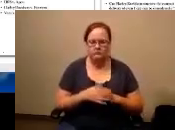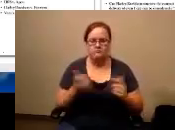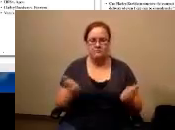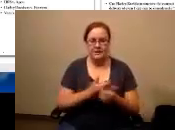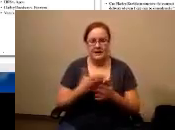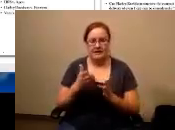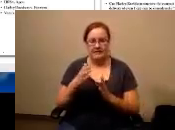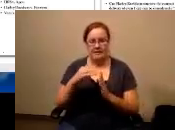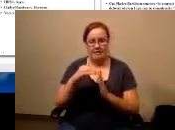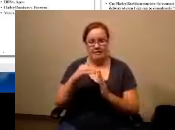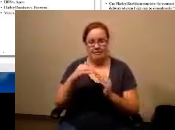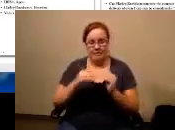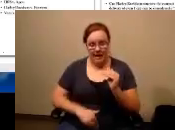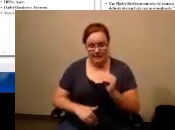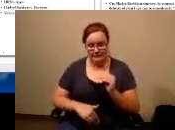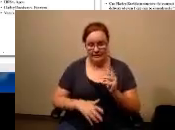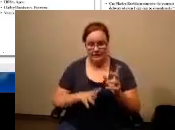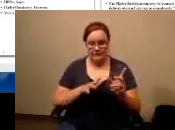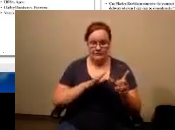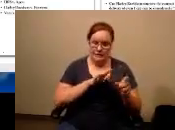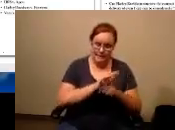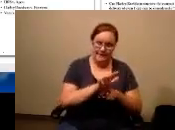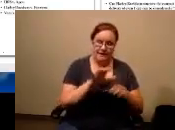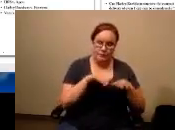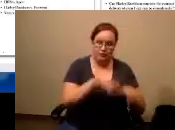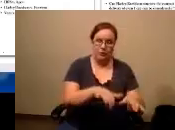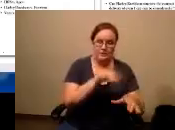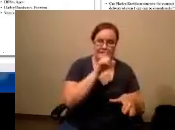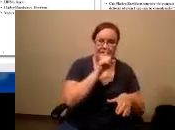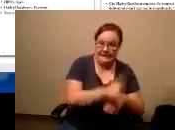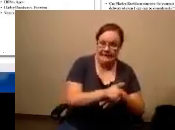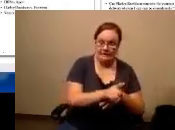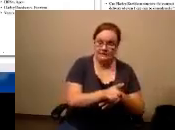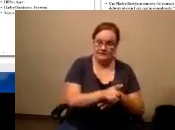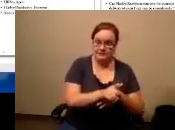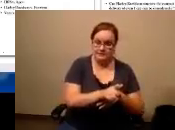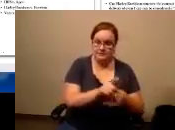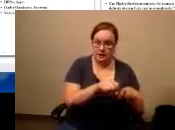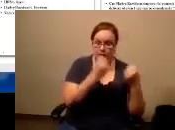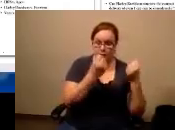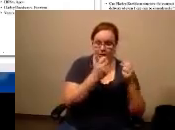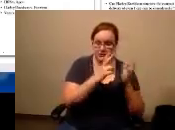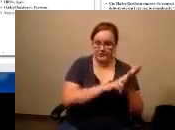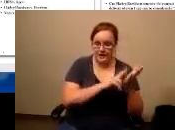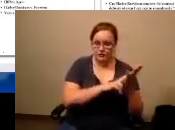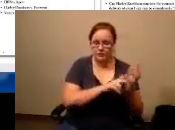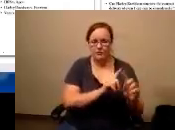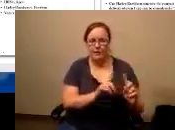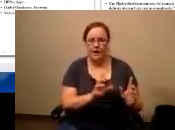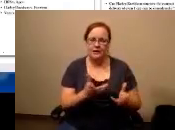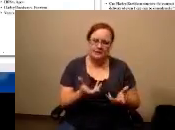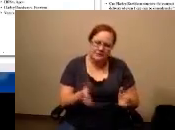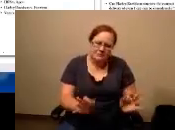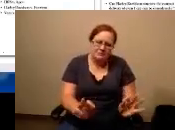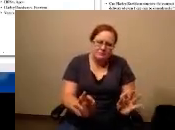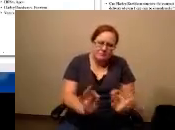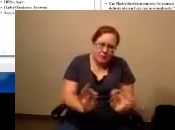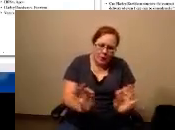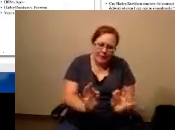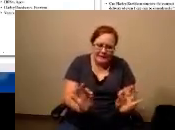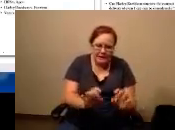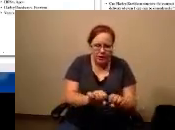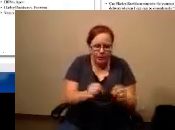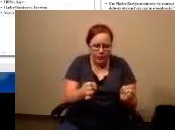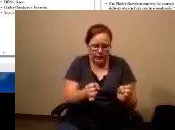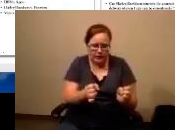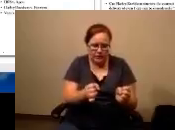Anything less than complete performance is a breach of contract. Now, it might be a teeny tiny little breach that's no big deal,